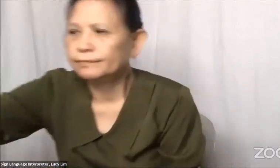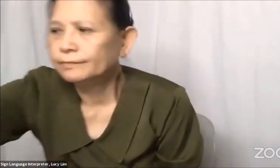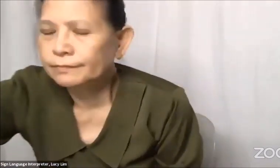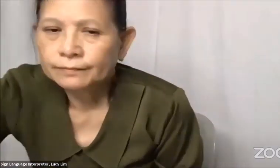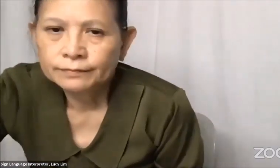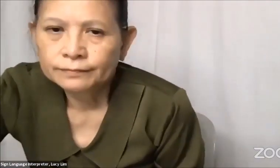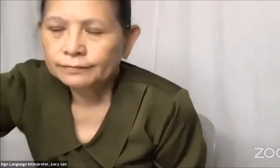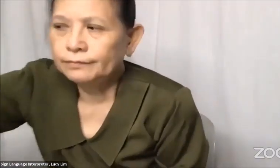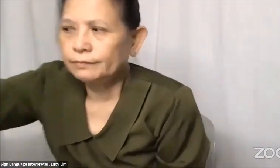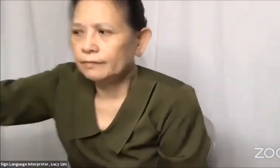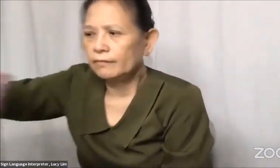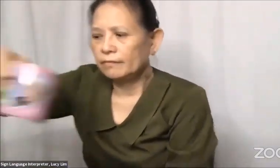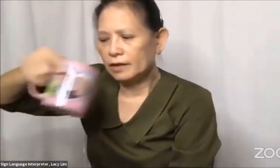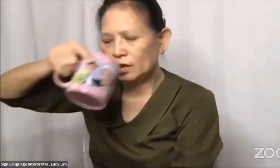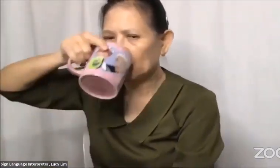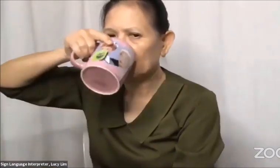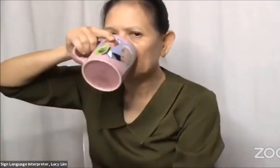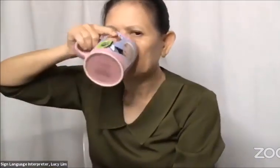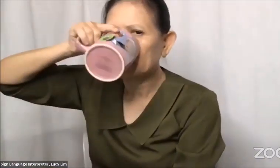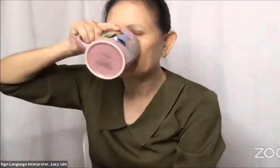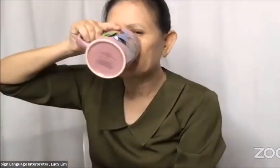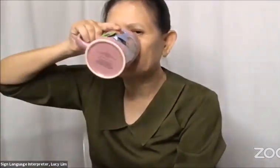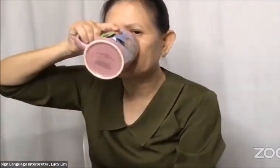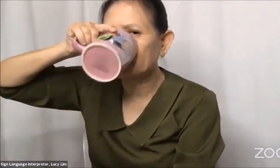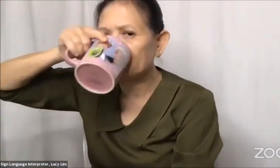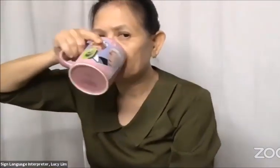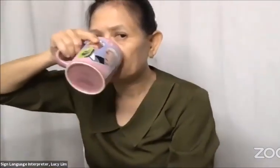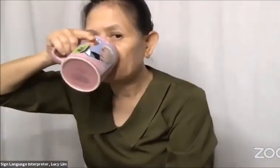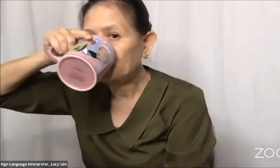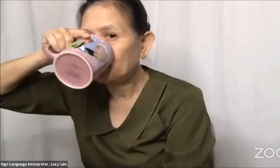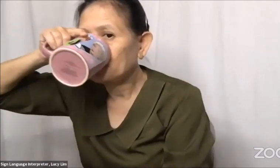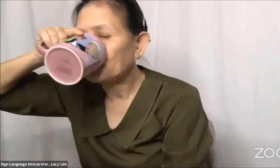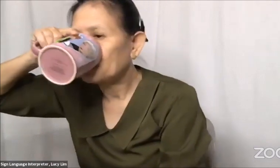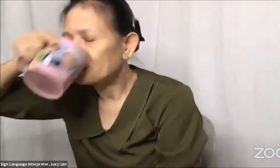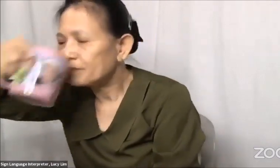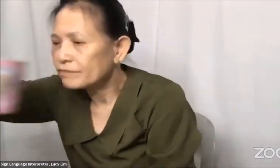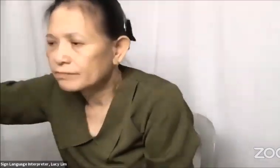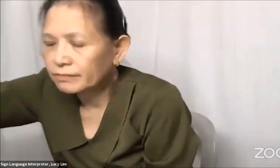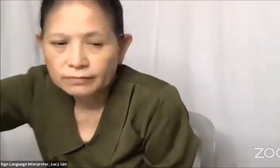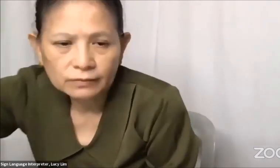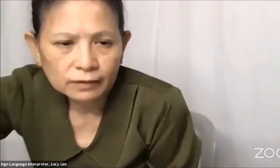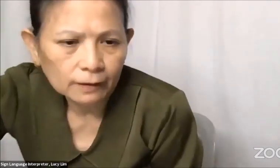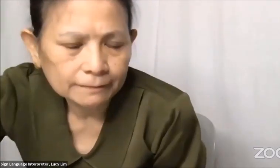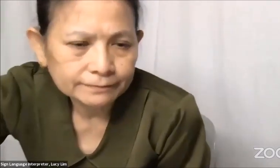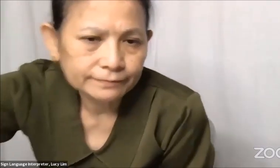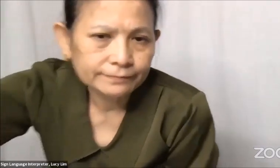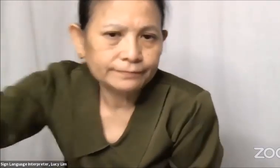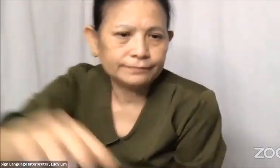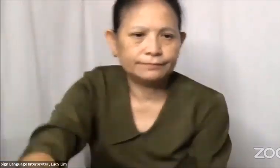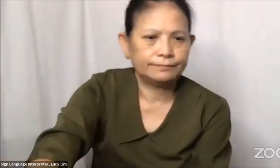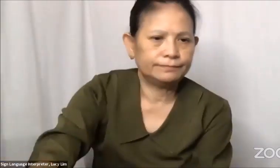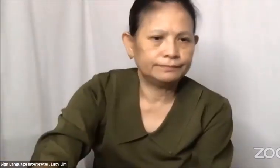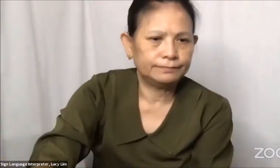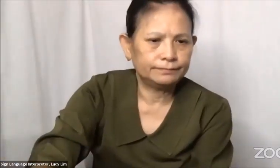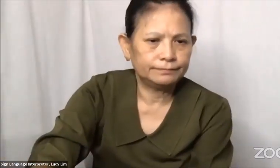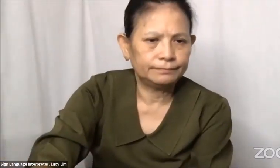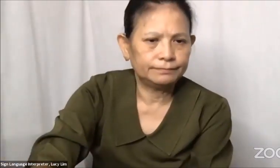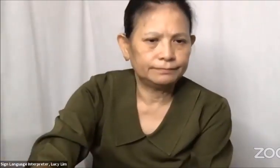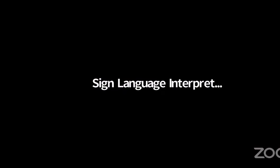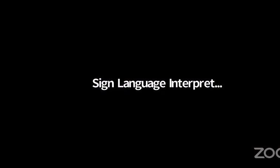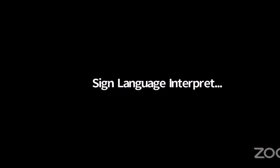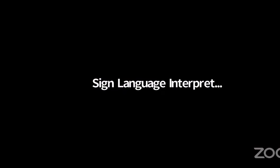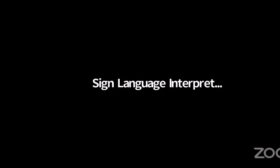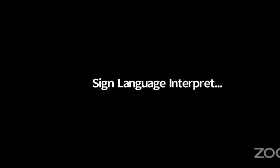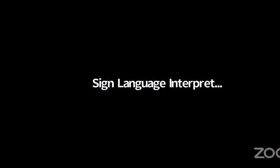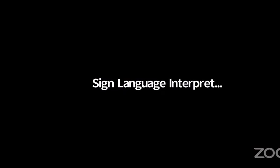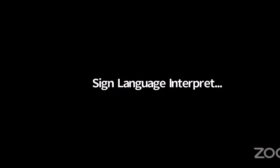on the limitations of hormone therapy, because like in other countries, which the speakers